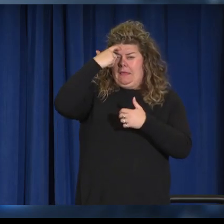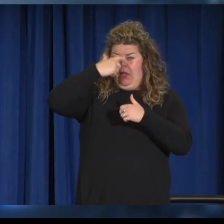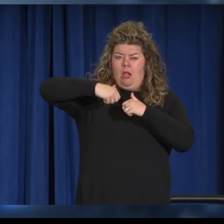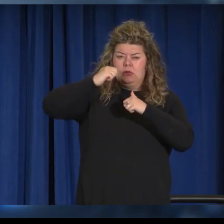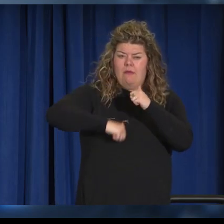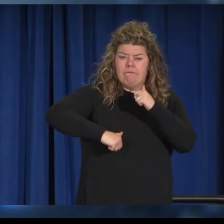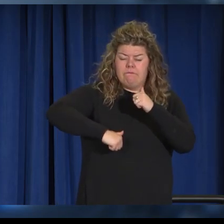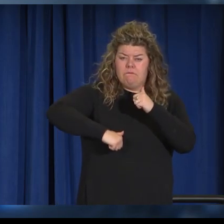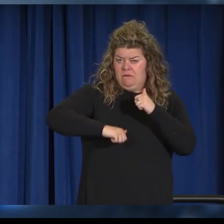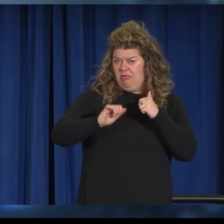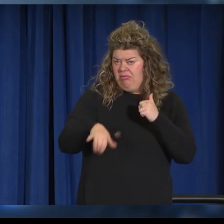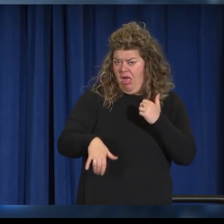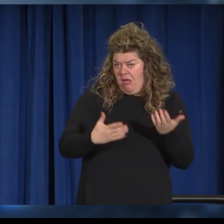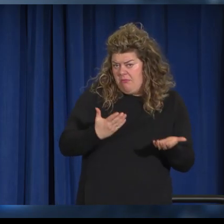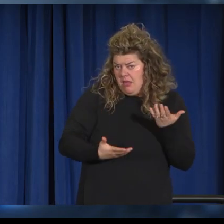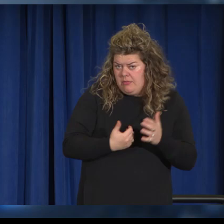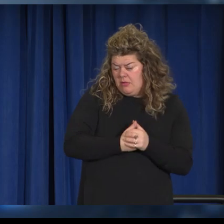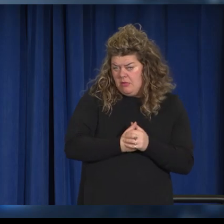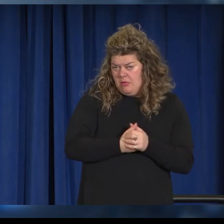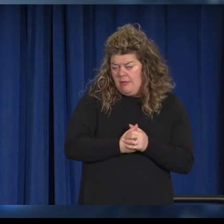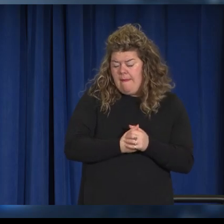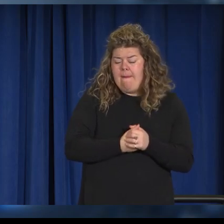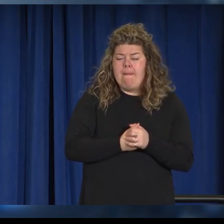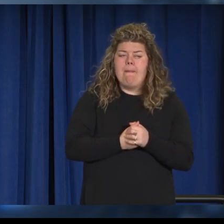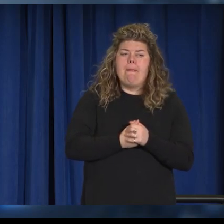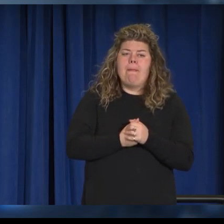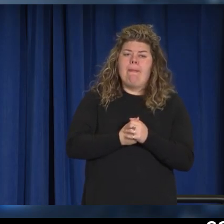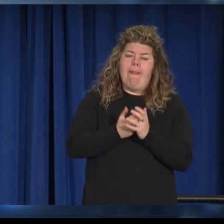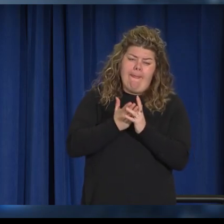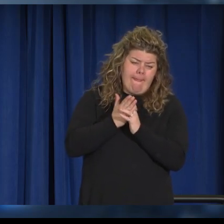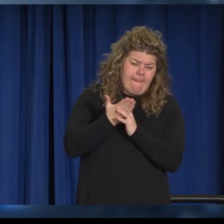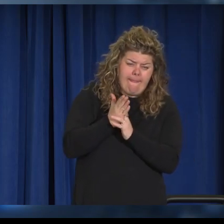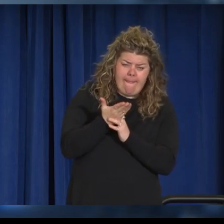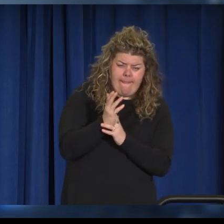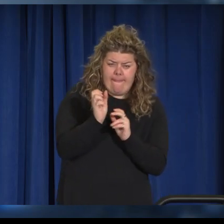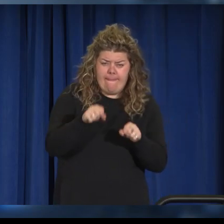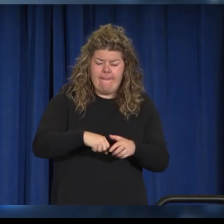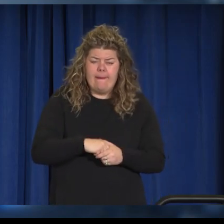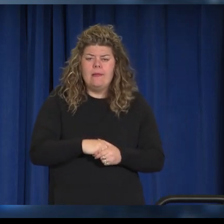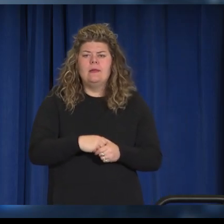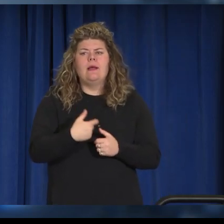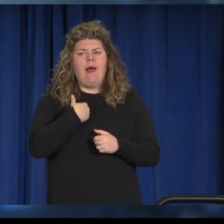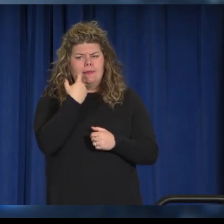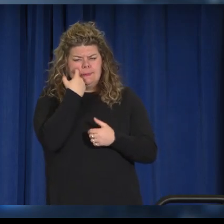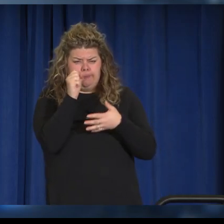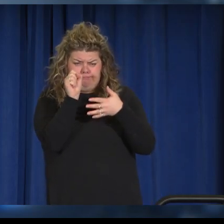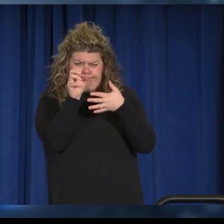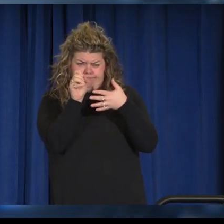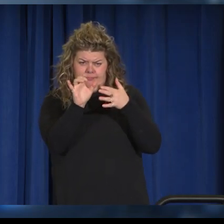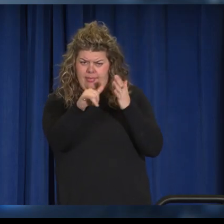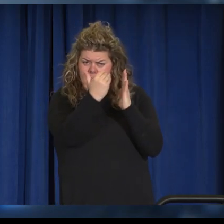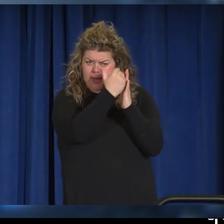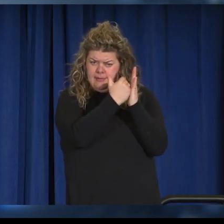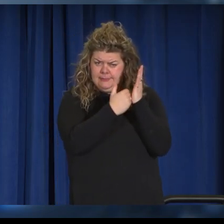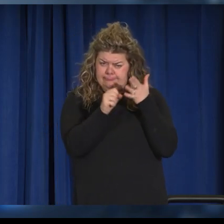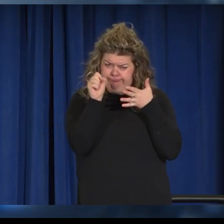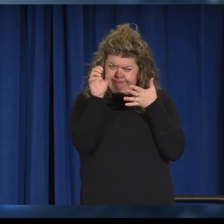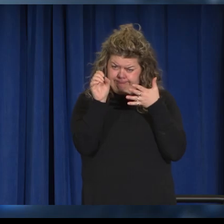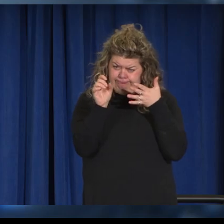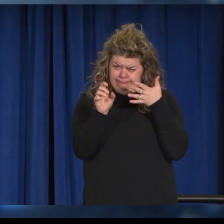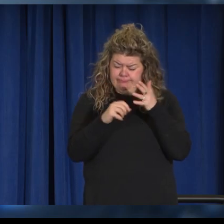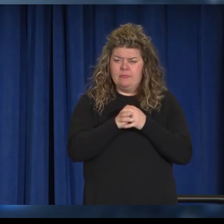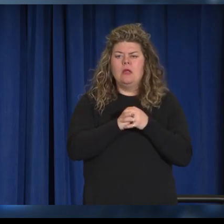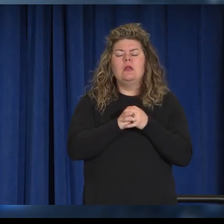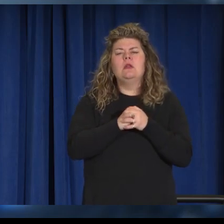and resiliency. Now, as I go through those characteristics and traits that I just listed and that